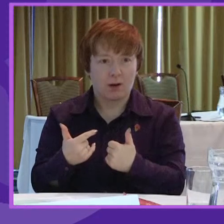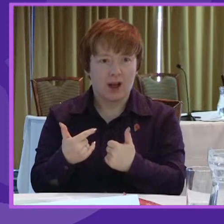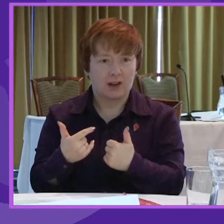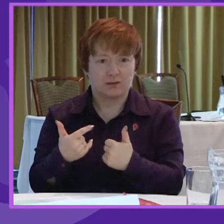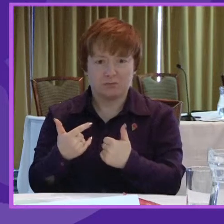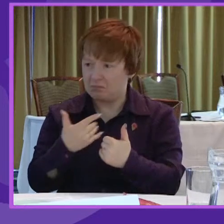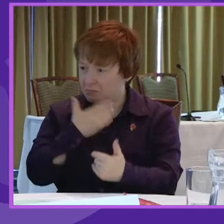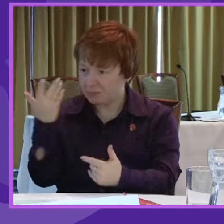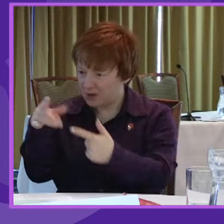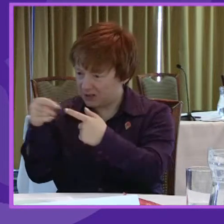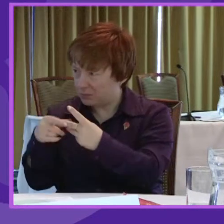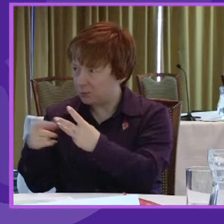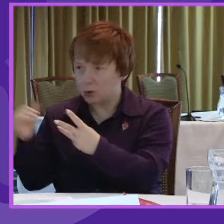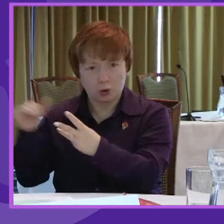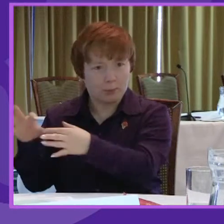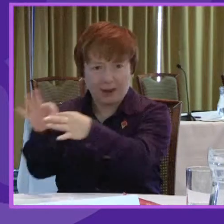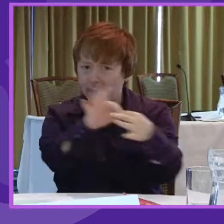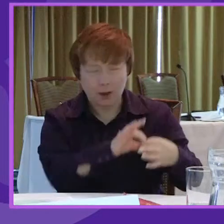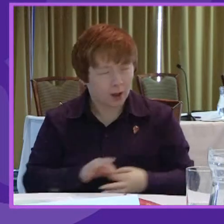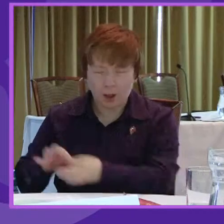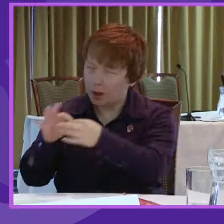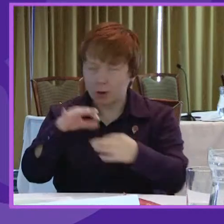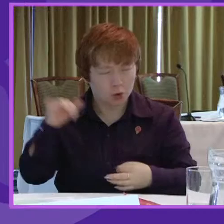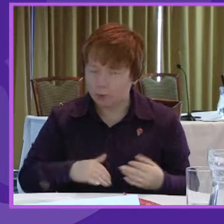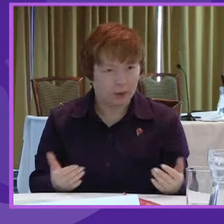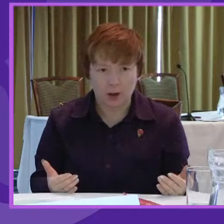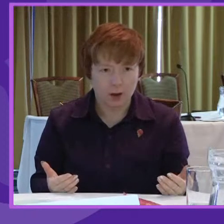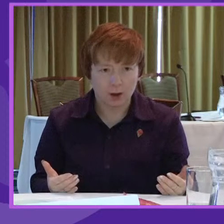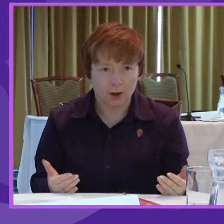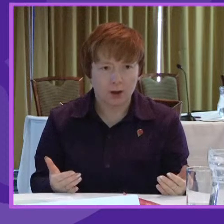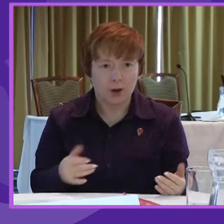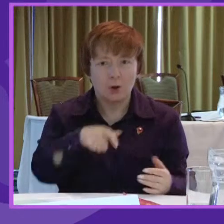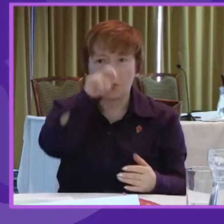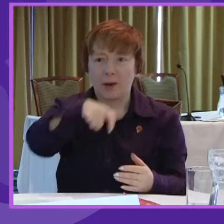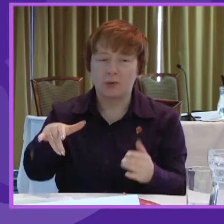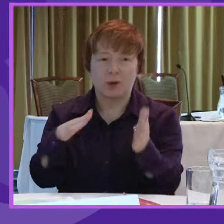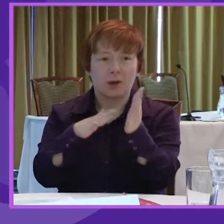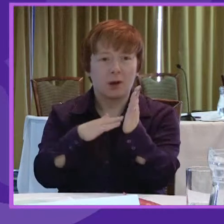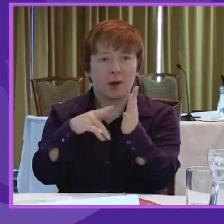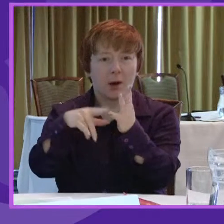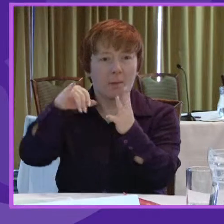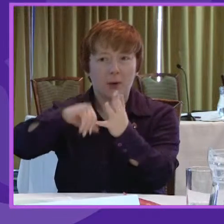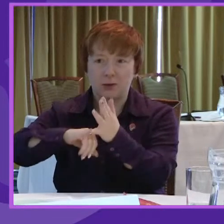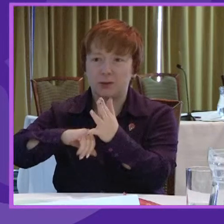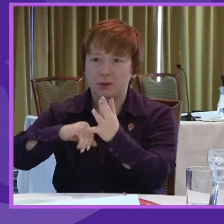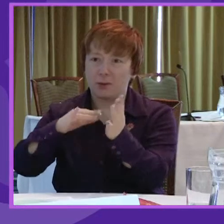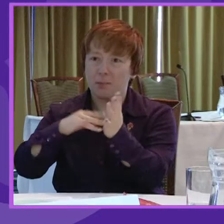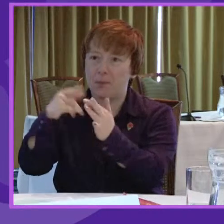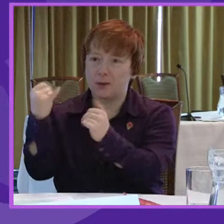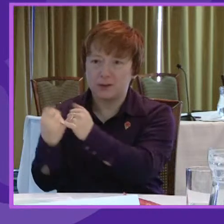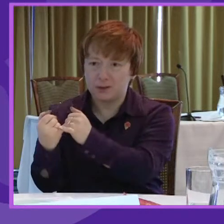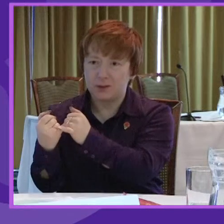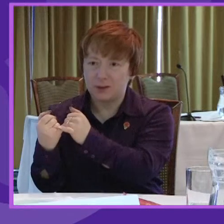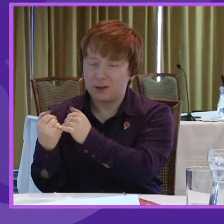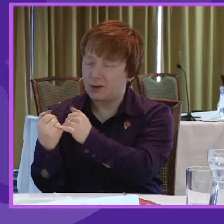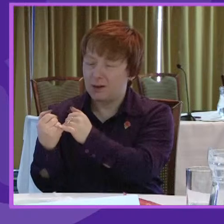they shouldn't be grouped together. So that planning needs to recognise that patients with MUS, as it's nicely called, can be very complex.